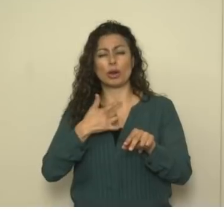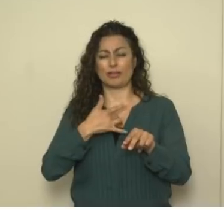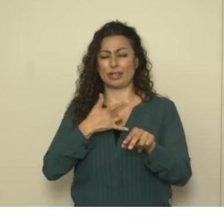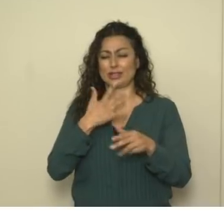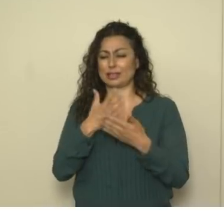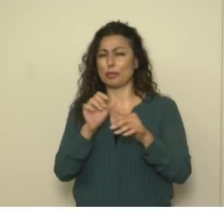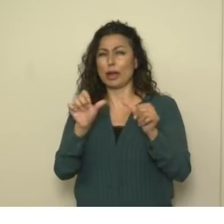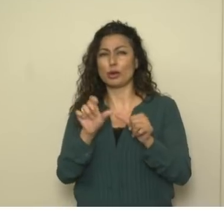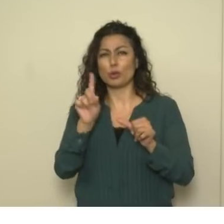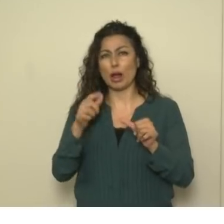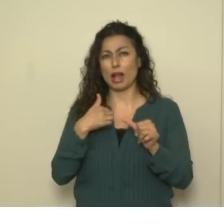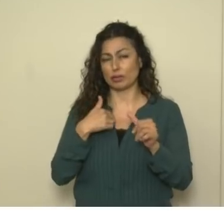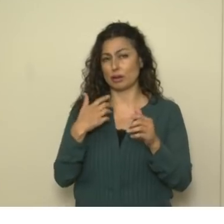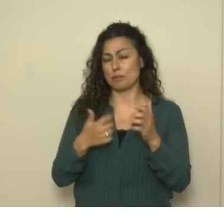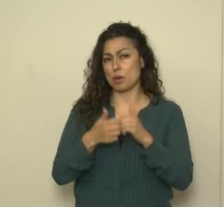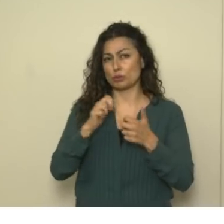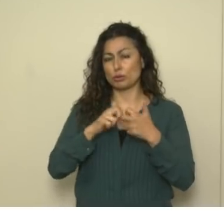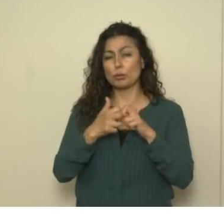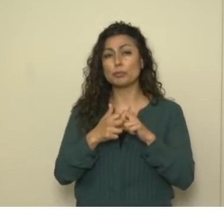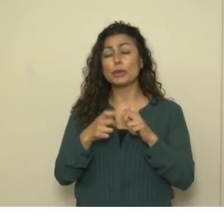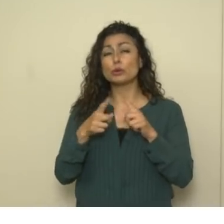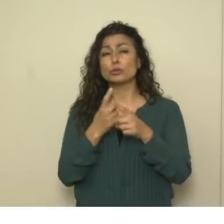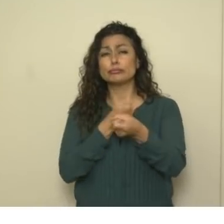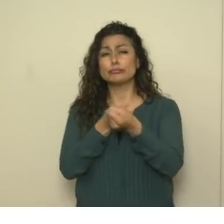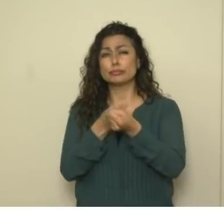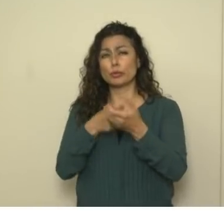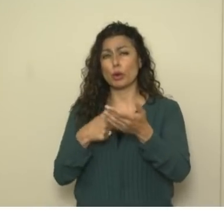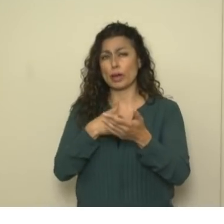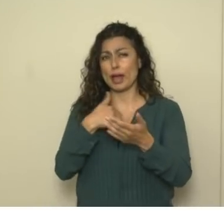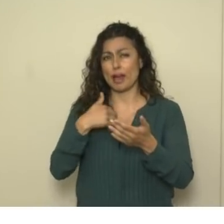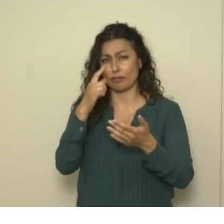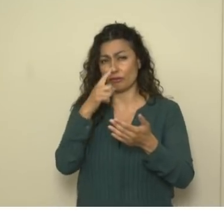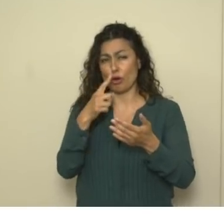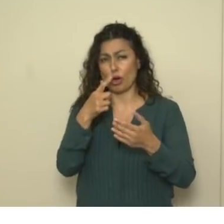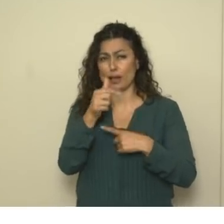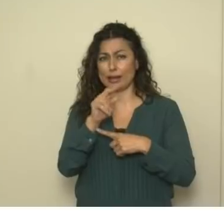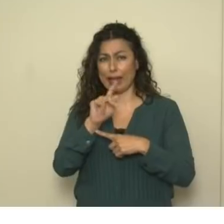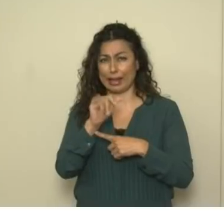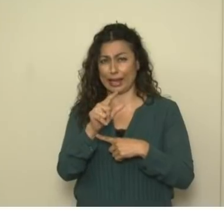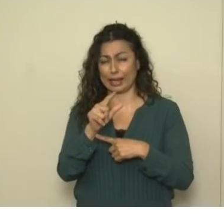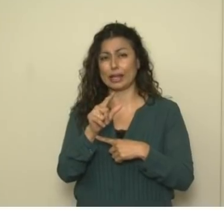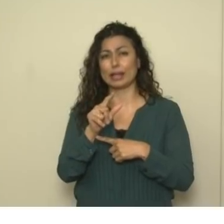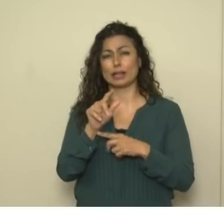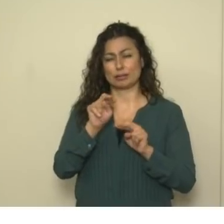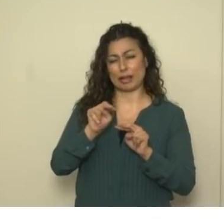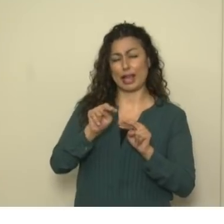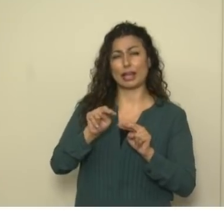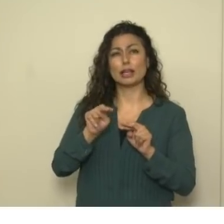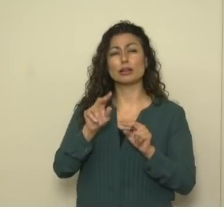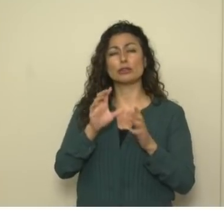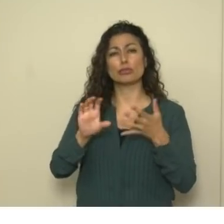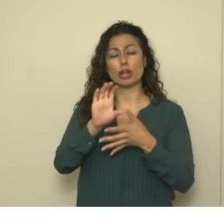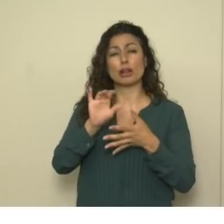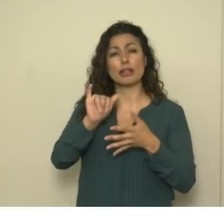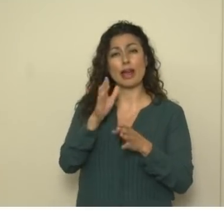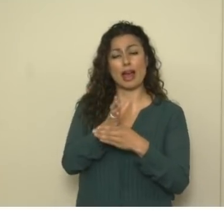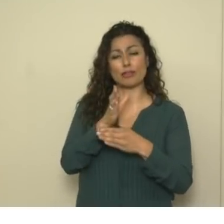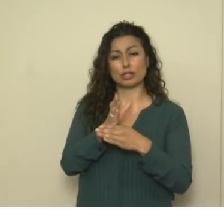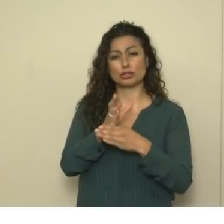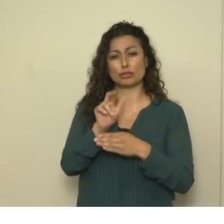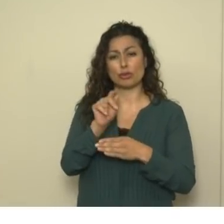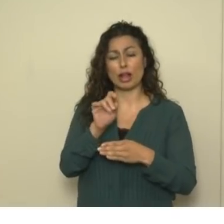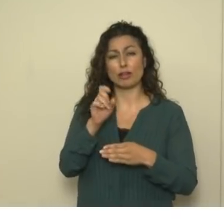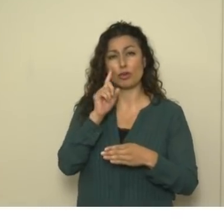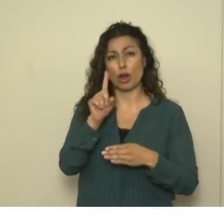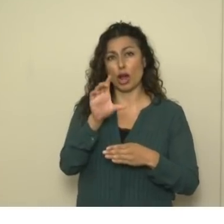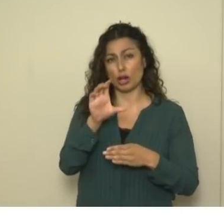problem. Those 2 measures to complement the ones we have in the gating criteria. The first one is the average daily rate of new cases per